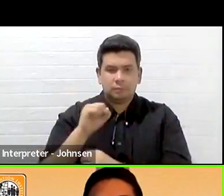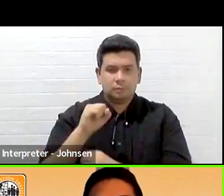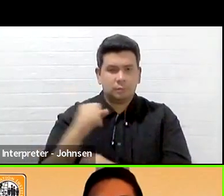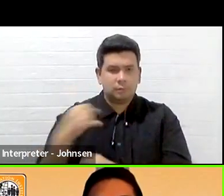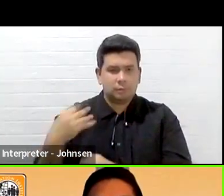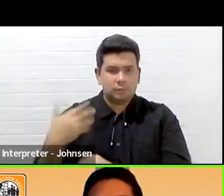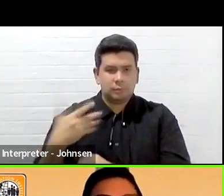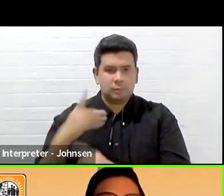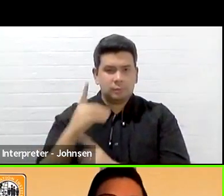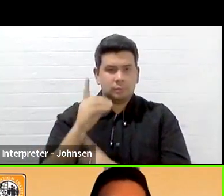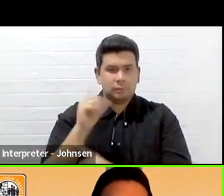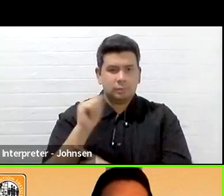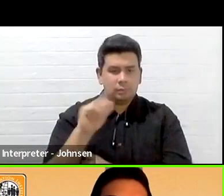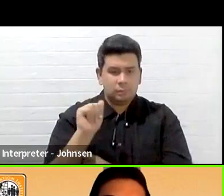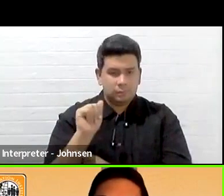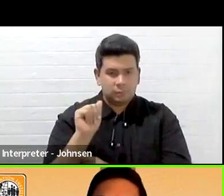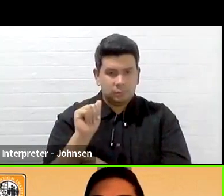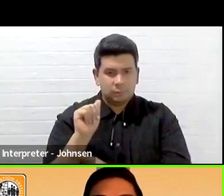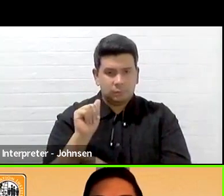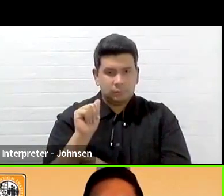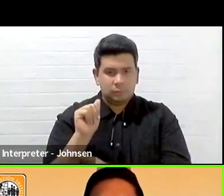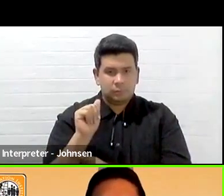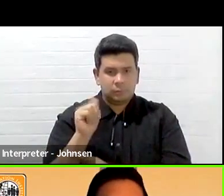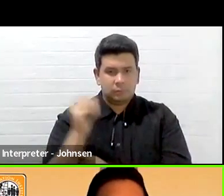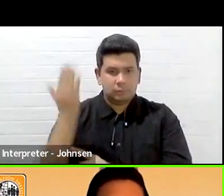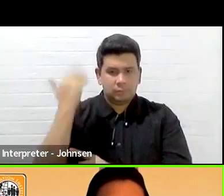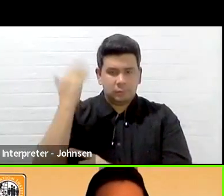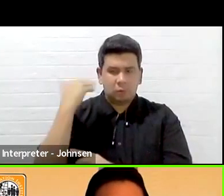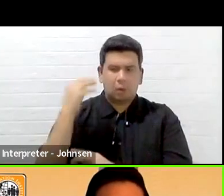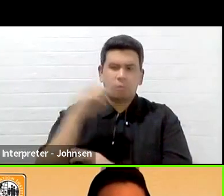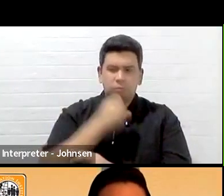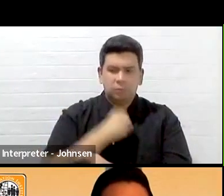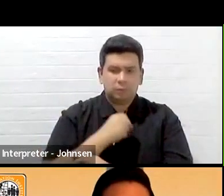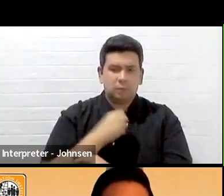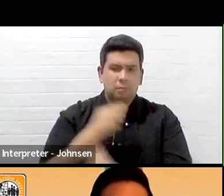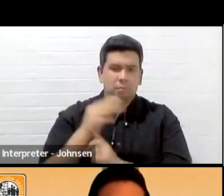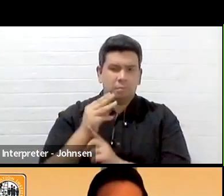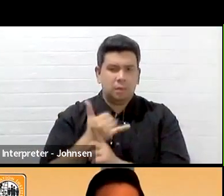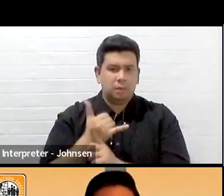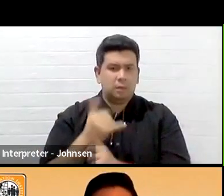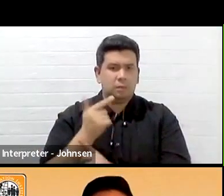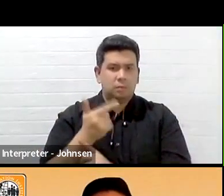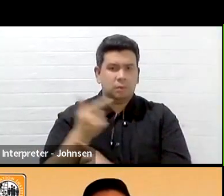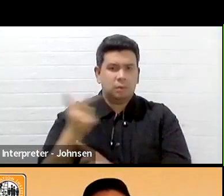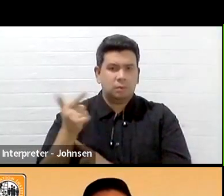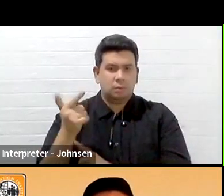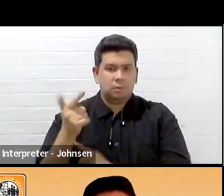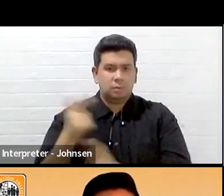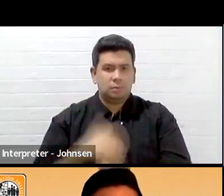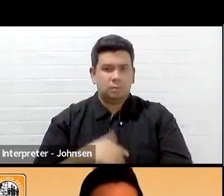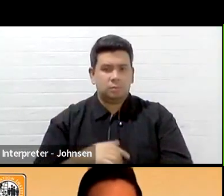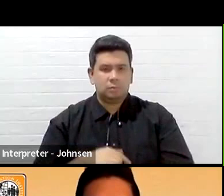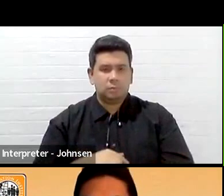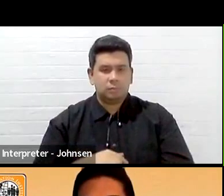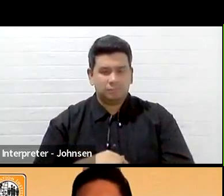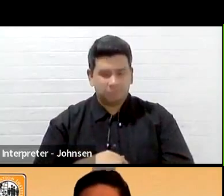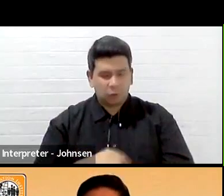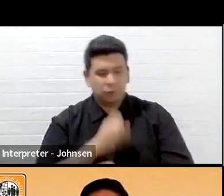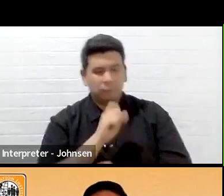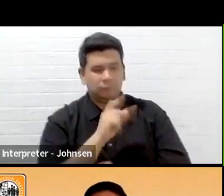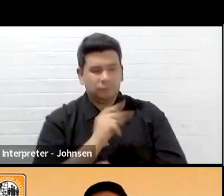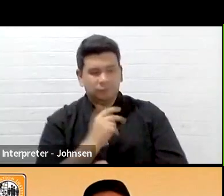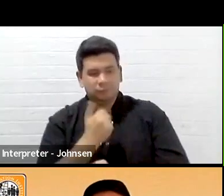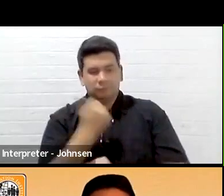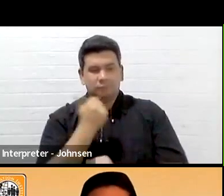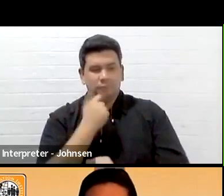ginamit namin was way old, up to May 2021 lang. okay. So because there's also another question by Mr.